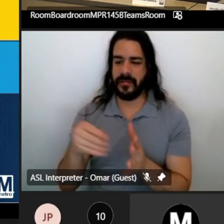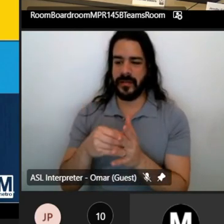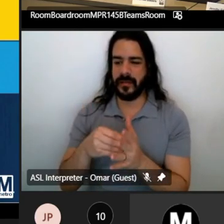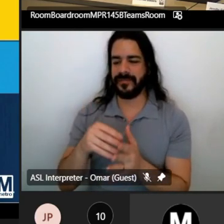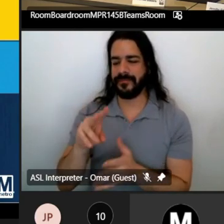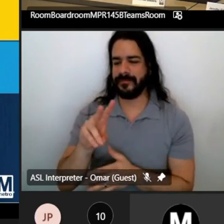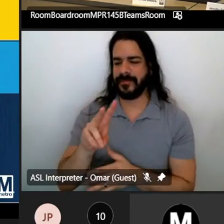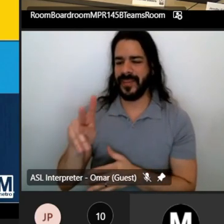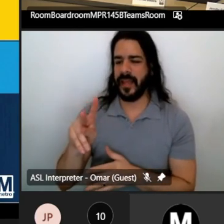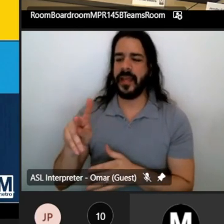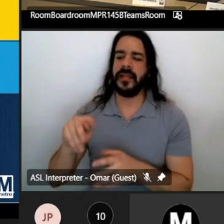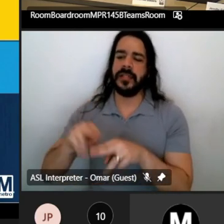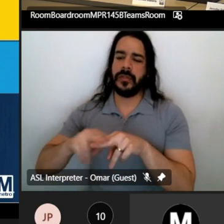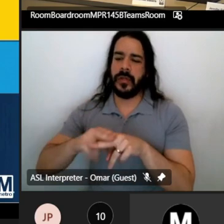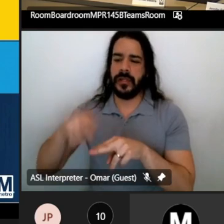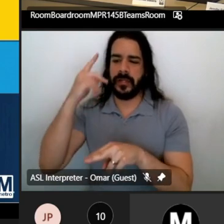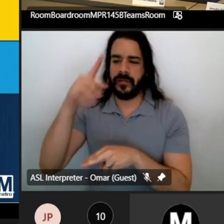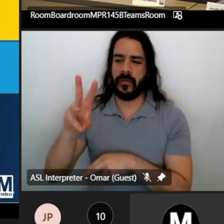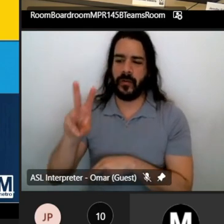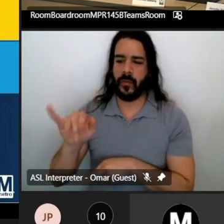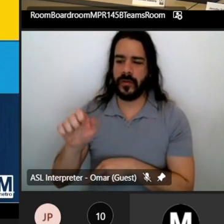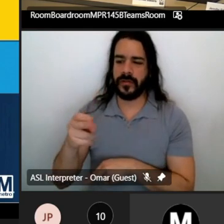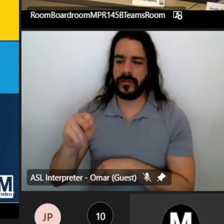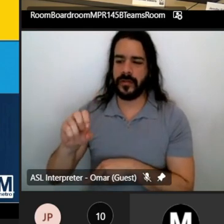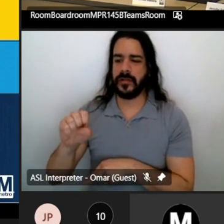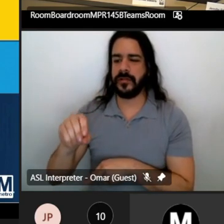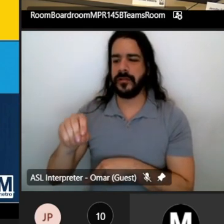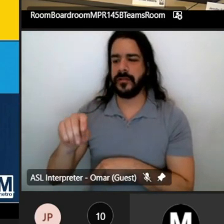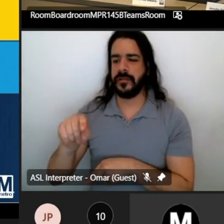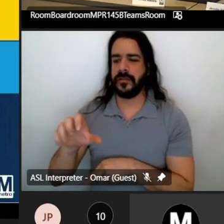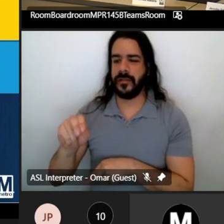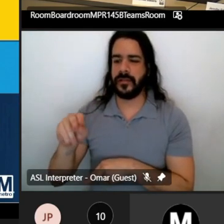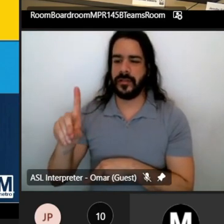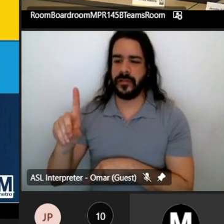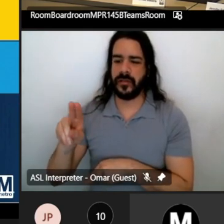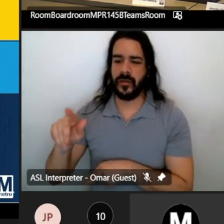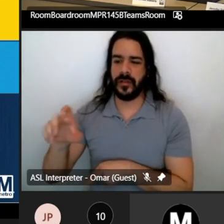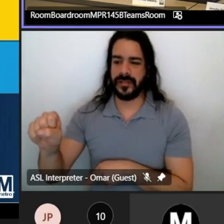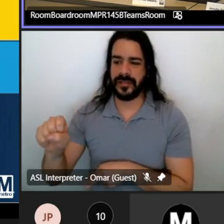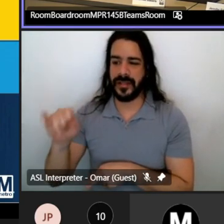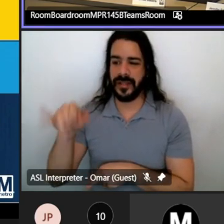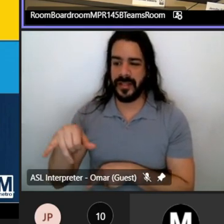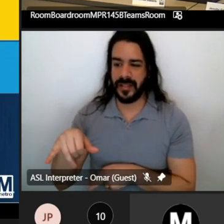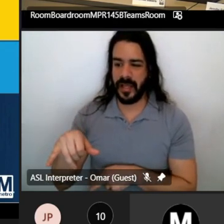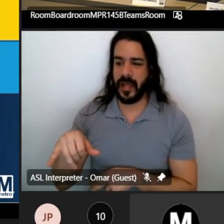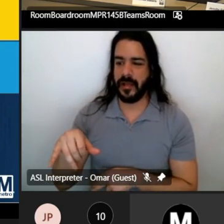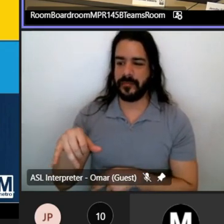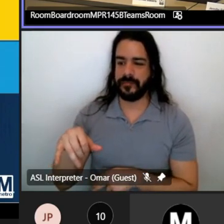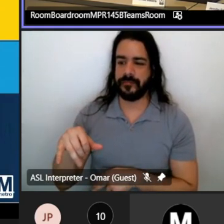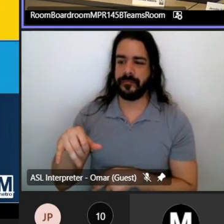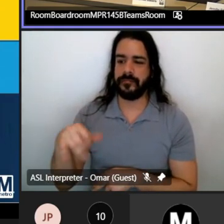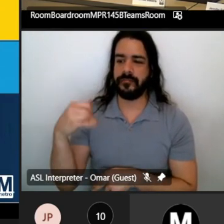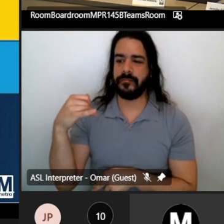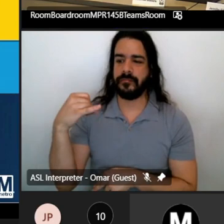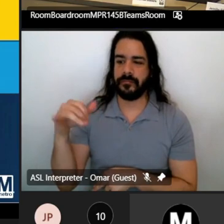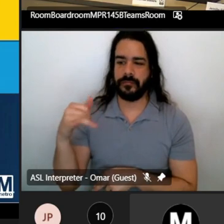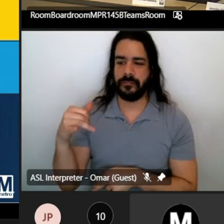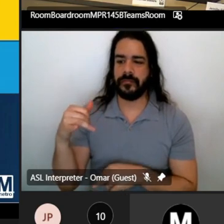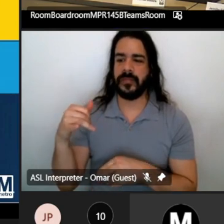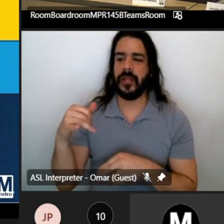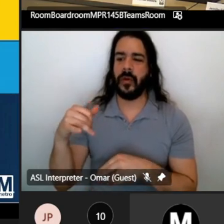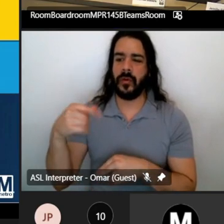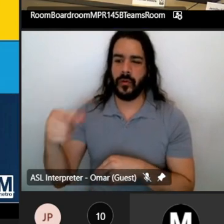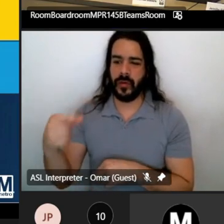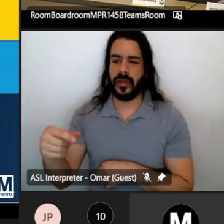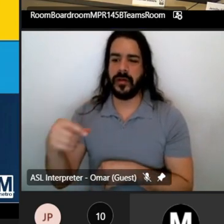trains to ease crowding, and we also have extended the Silver Line to the Washington Dulles International Airport by way of Ashburn. This budget